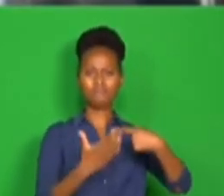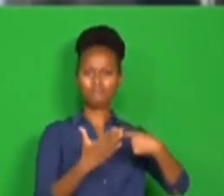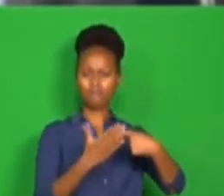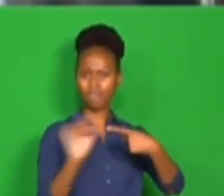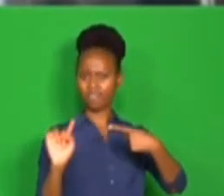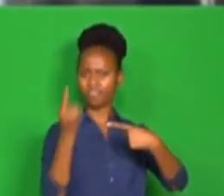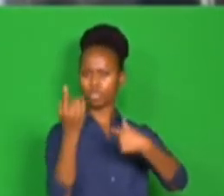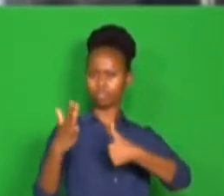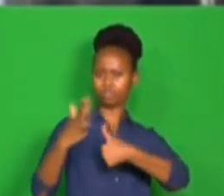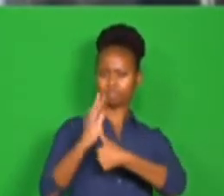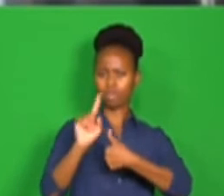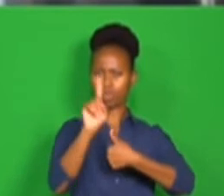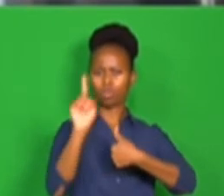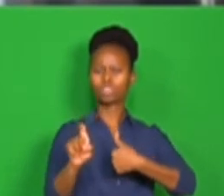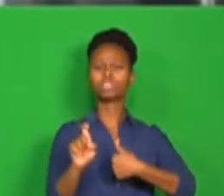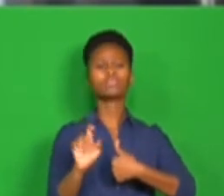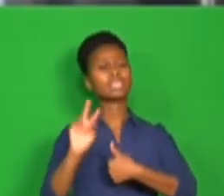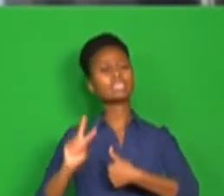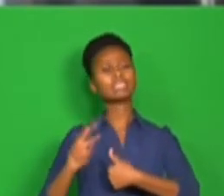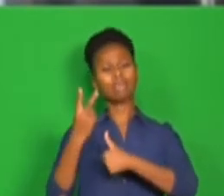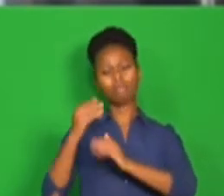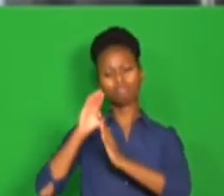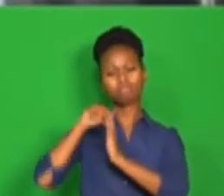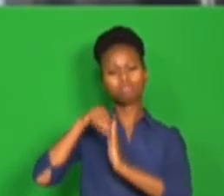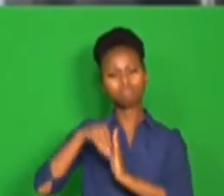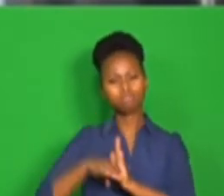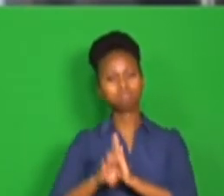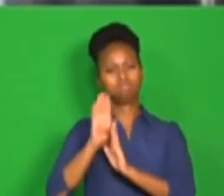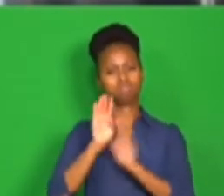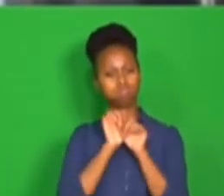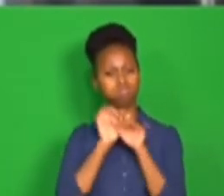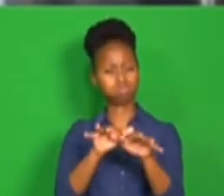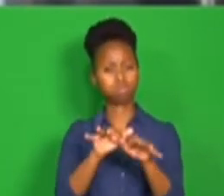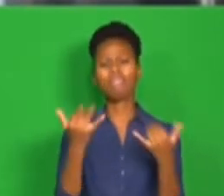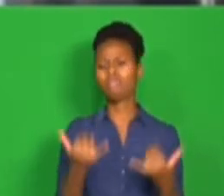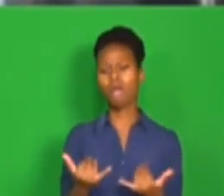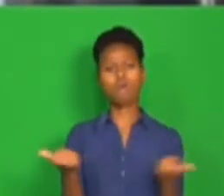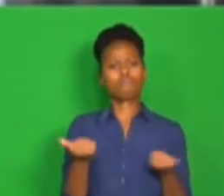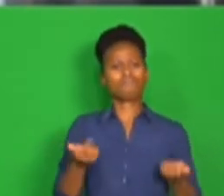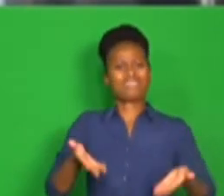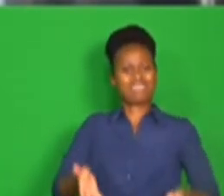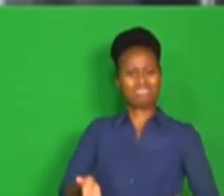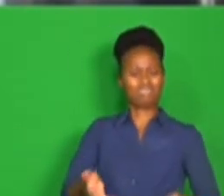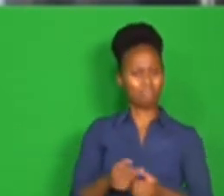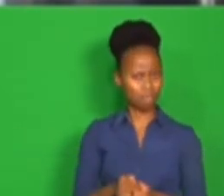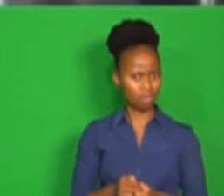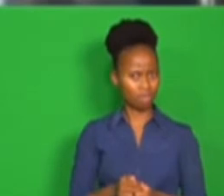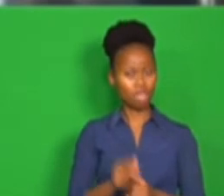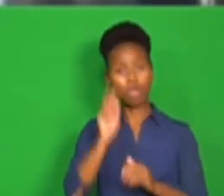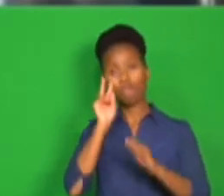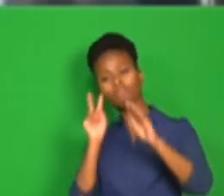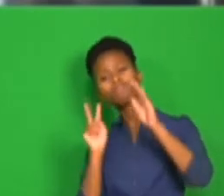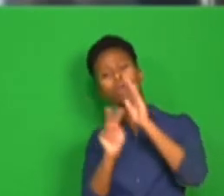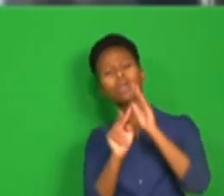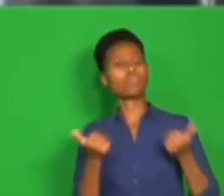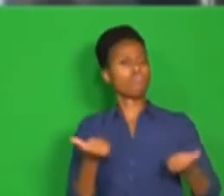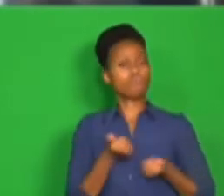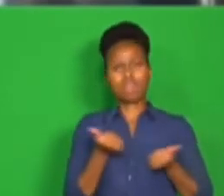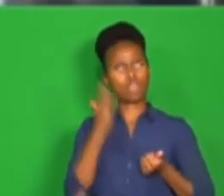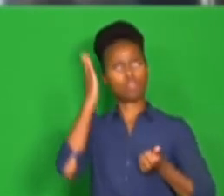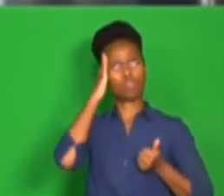The second wave is here with us, and in our forecast, we take account of the second